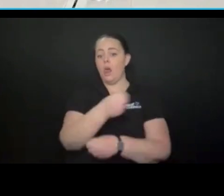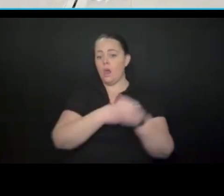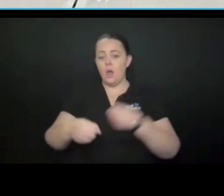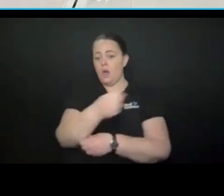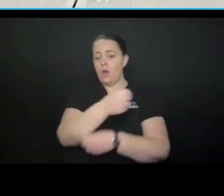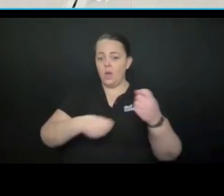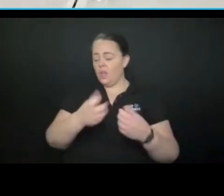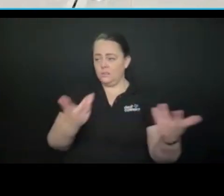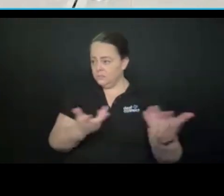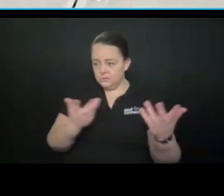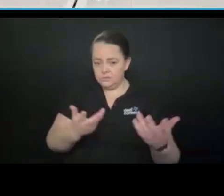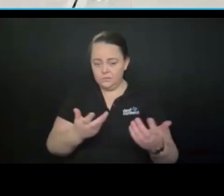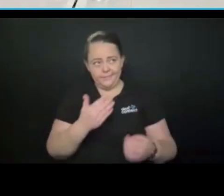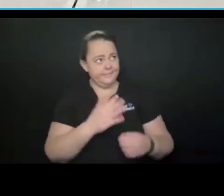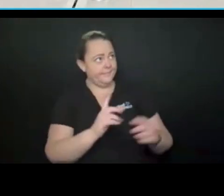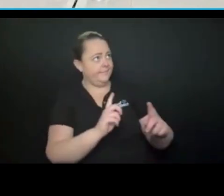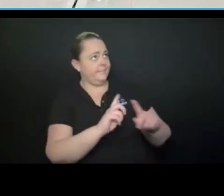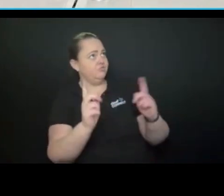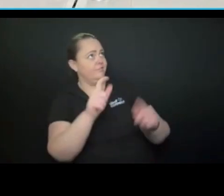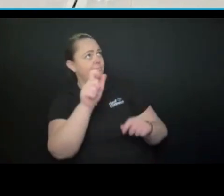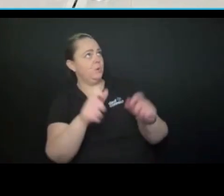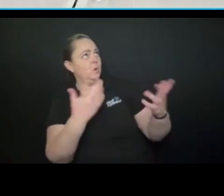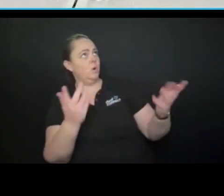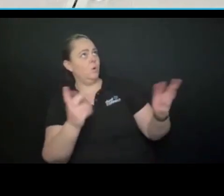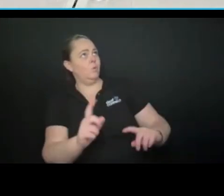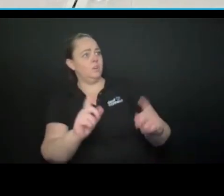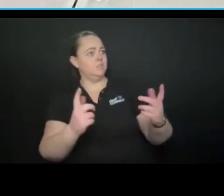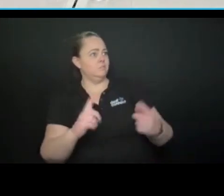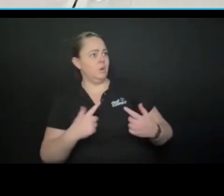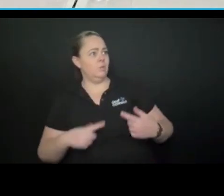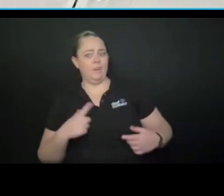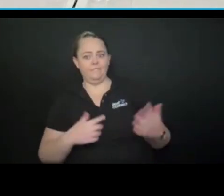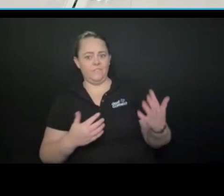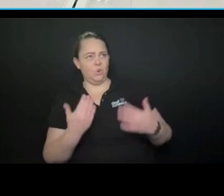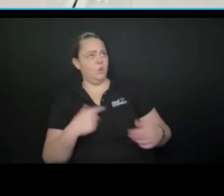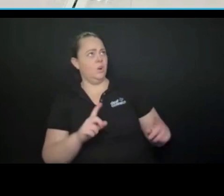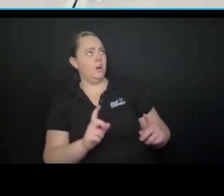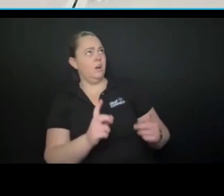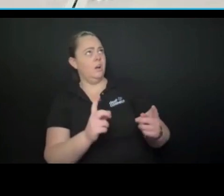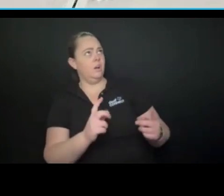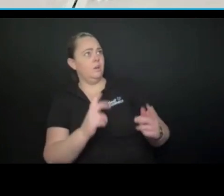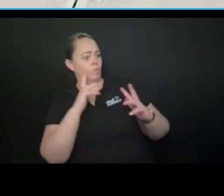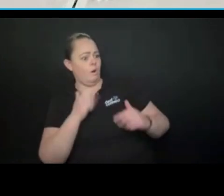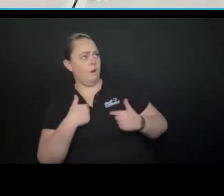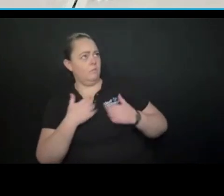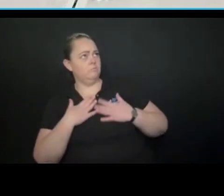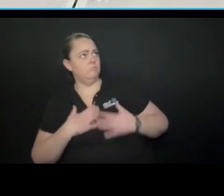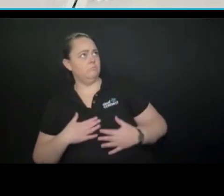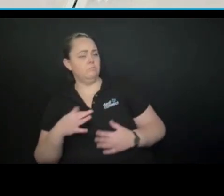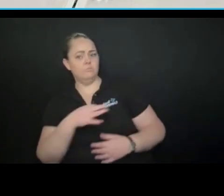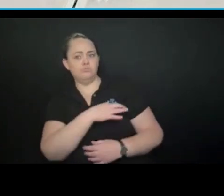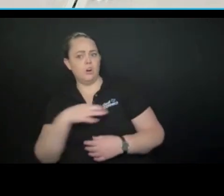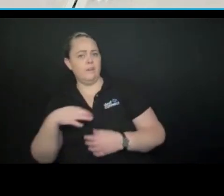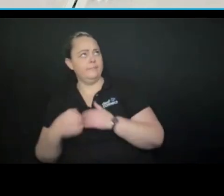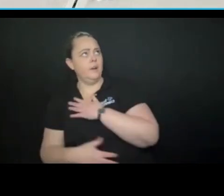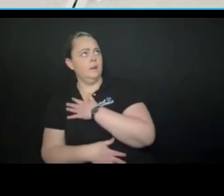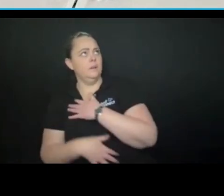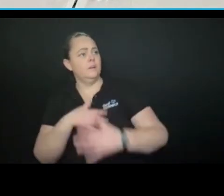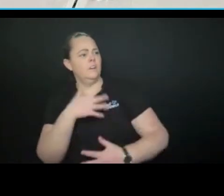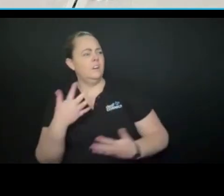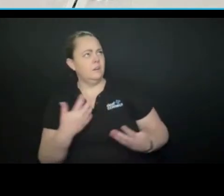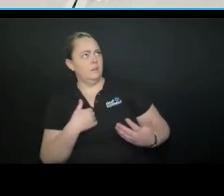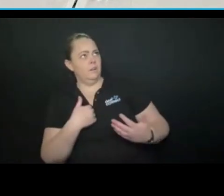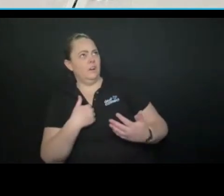meaningful relationships with those people who were providing quite intimate and daily care, and how critical